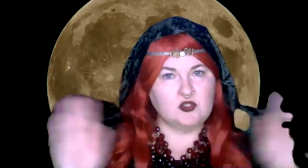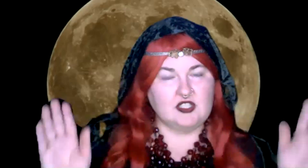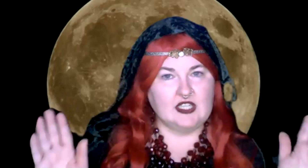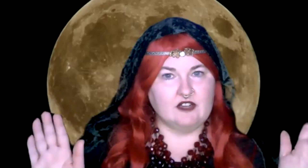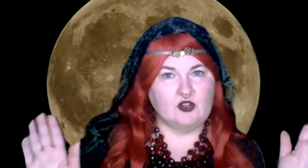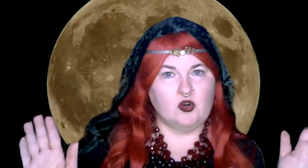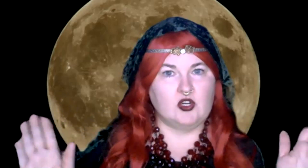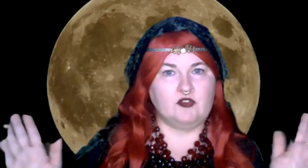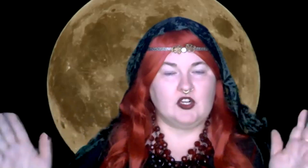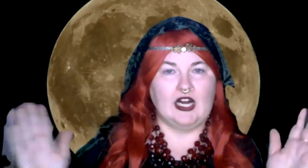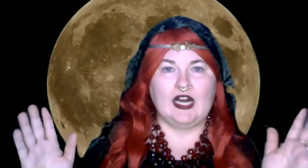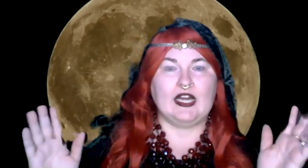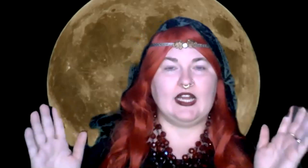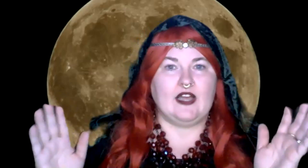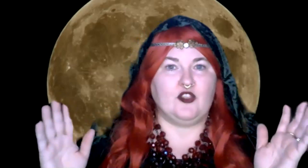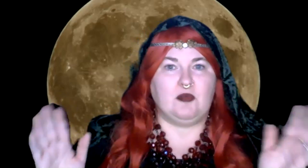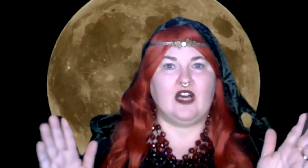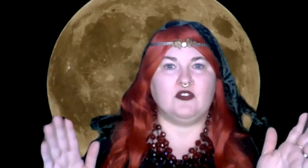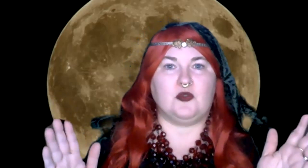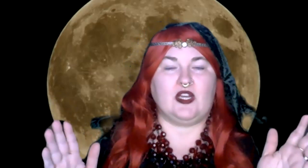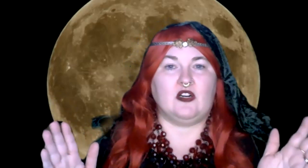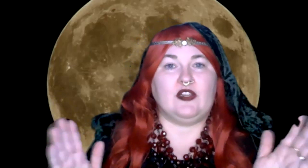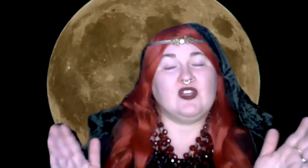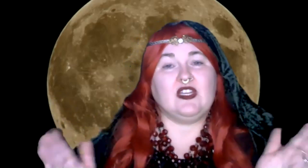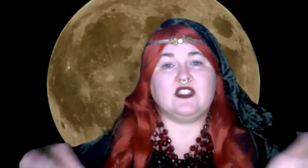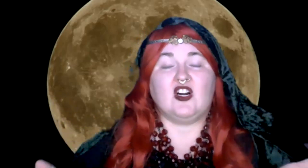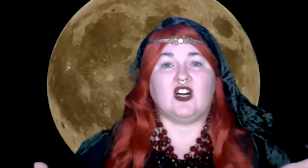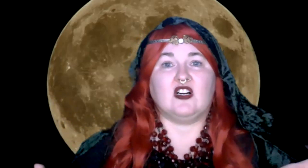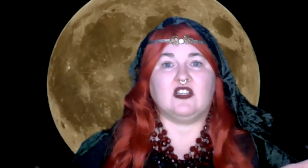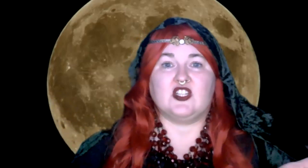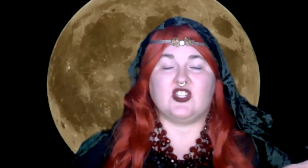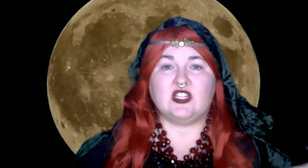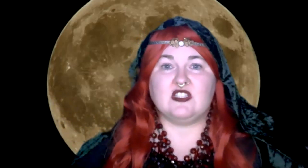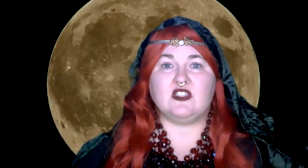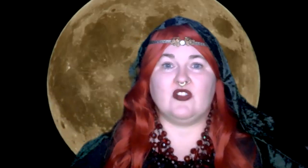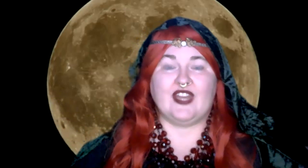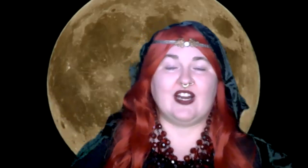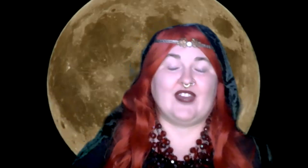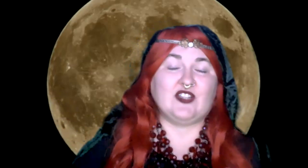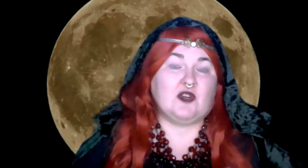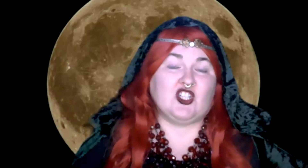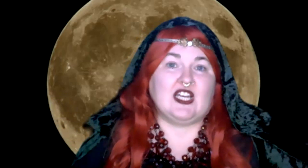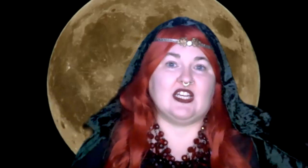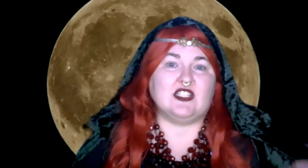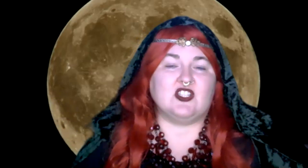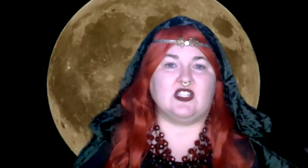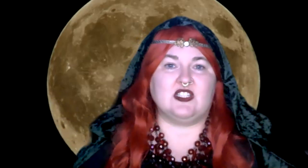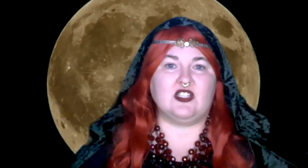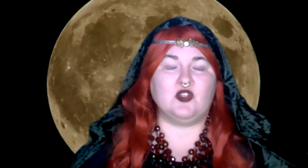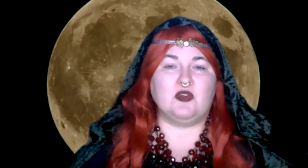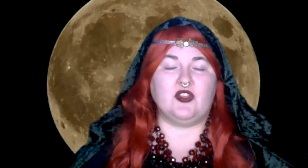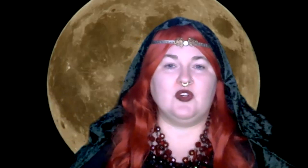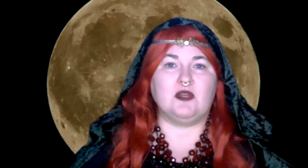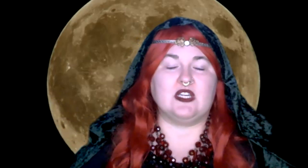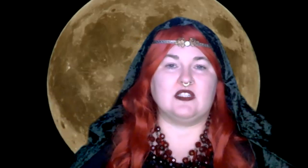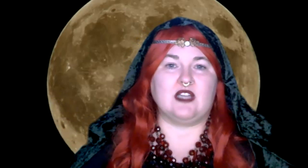things you see out of the corner of your eye and the meows you hear, that really is her. Like, she is still there. That's where she is. She's still